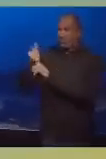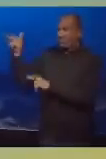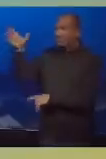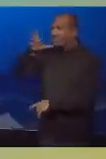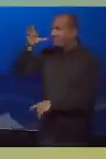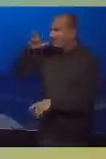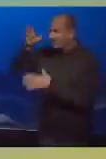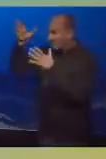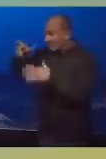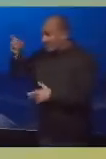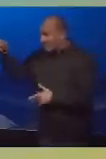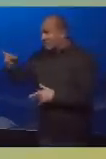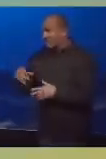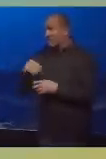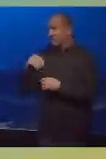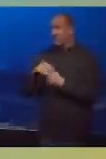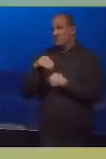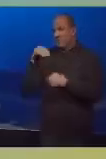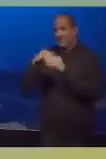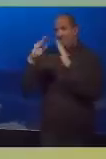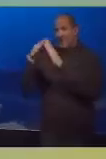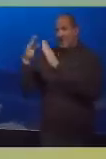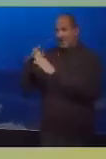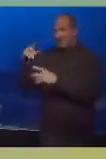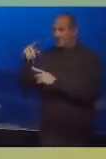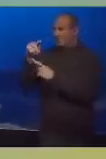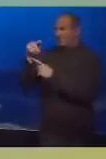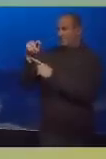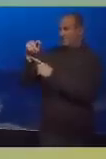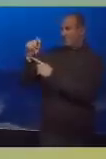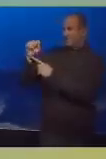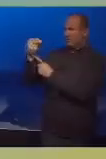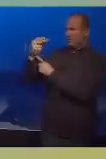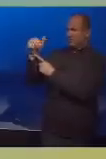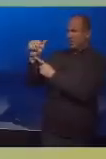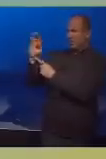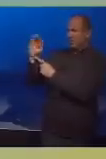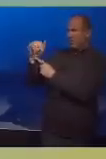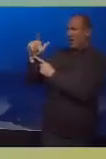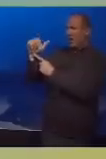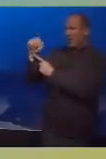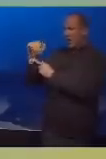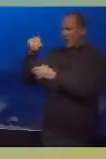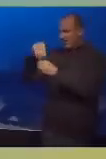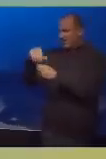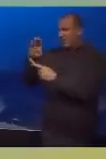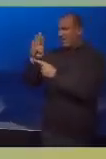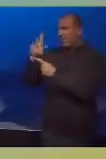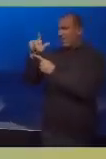gardener and a housemaid in Chabalala in Bulawayo in Zimbabwe.